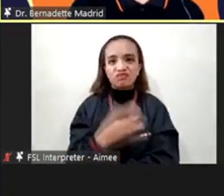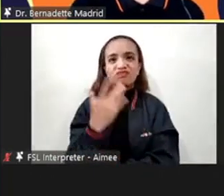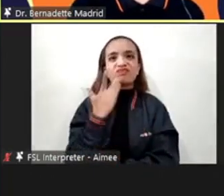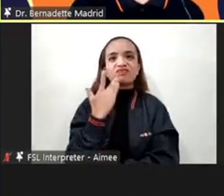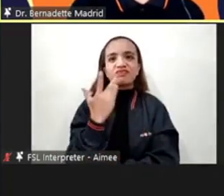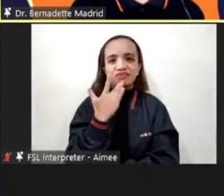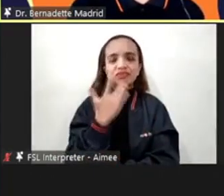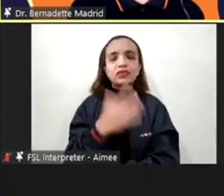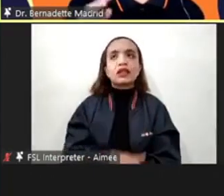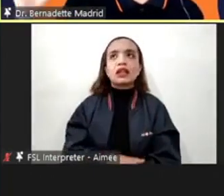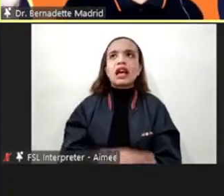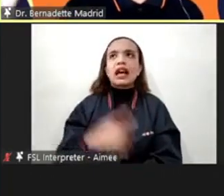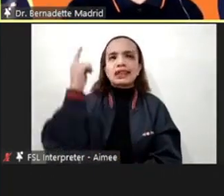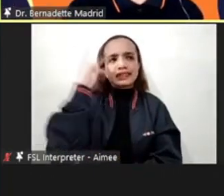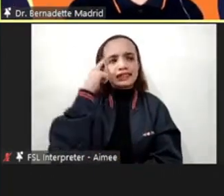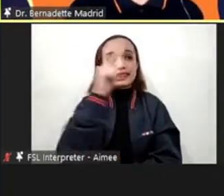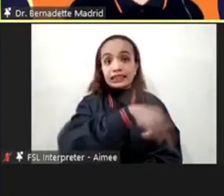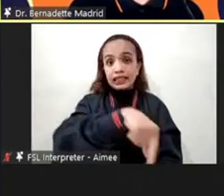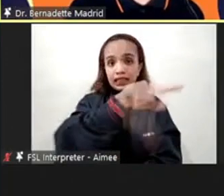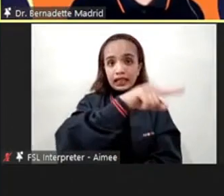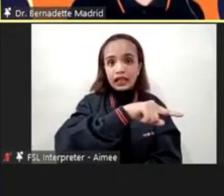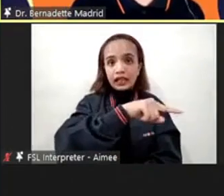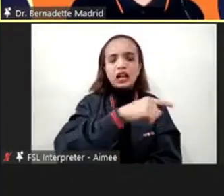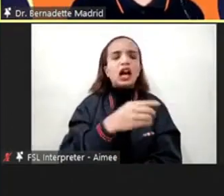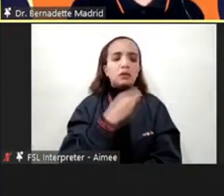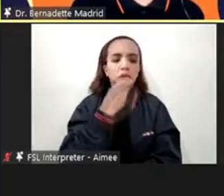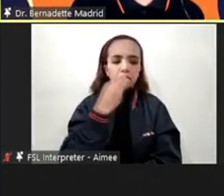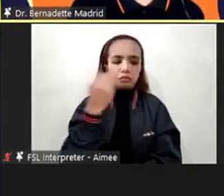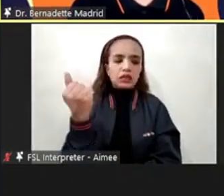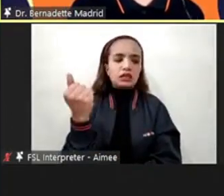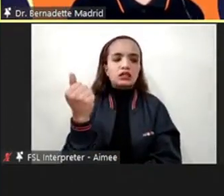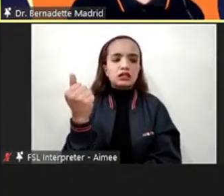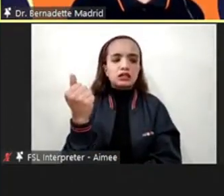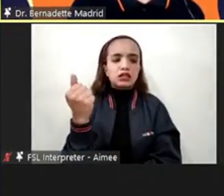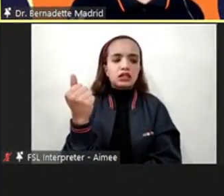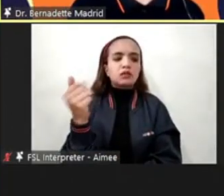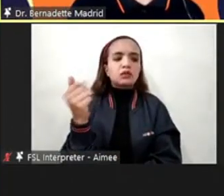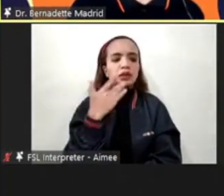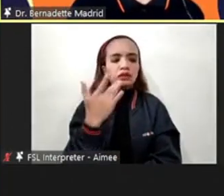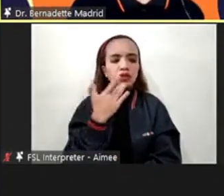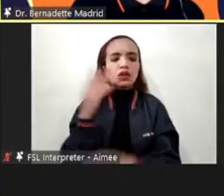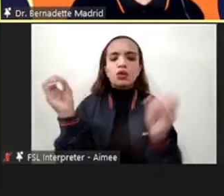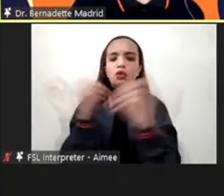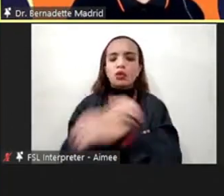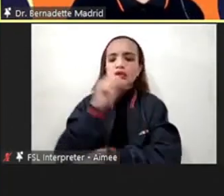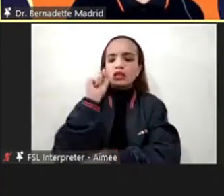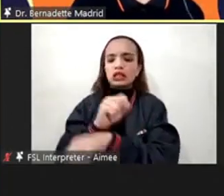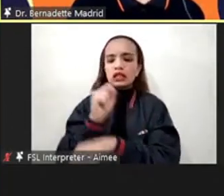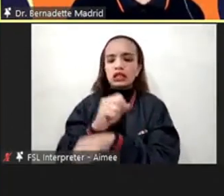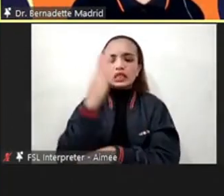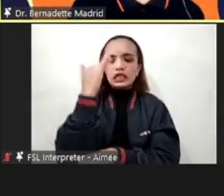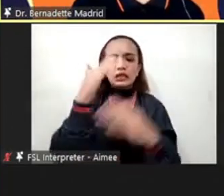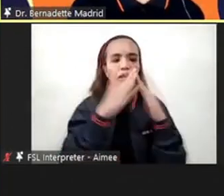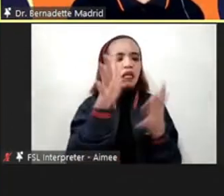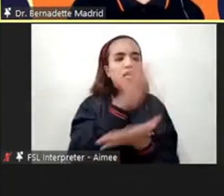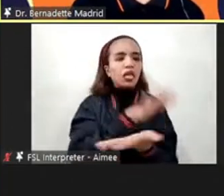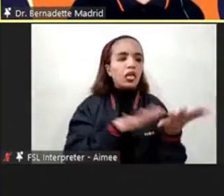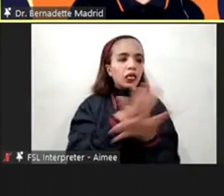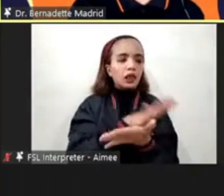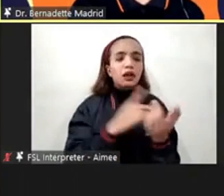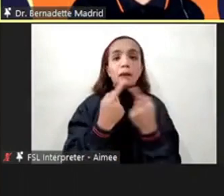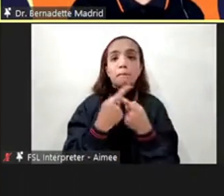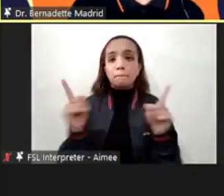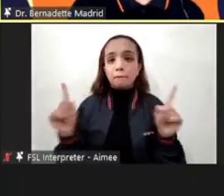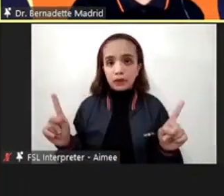work better away from home kasi masyadong magulo sa bahay. But overall, work